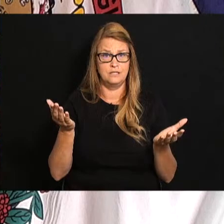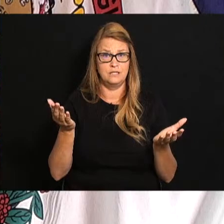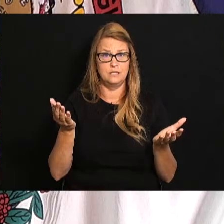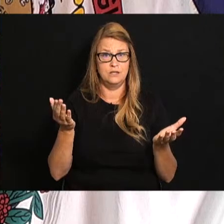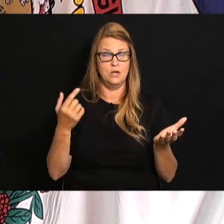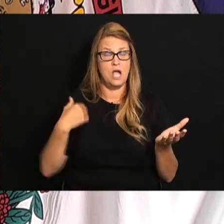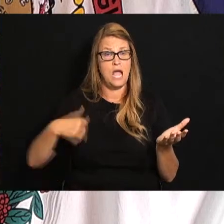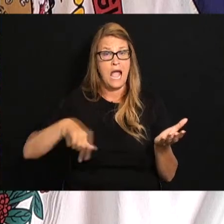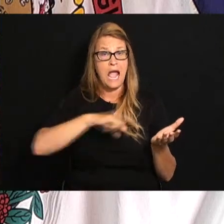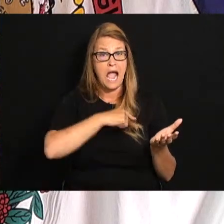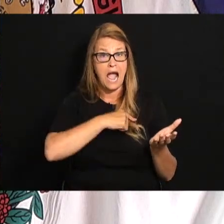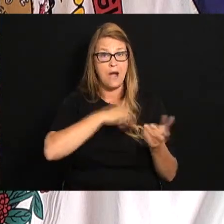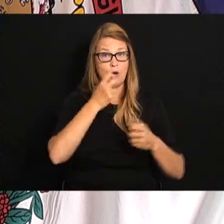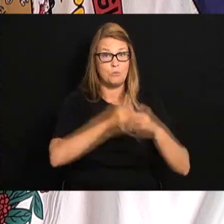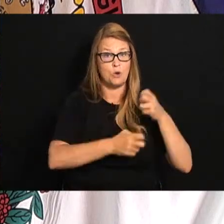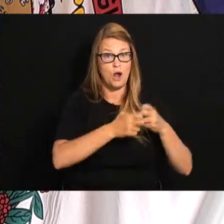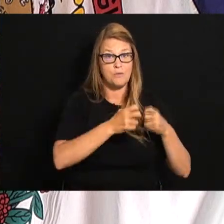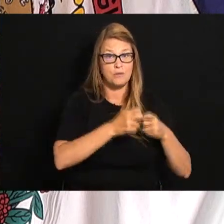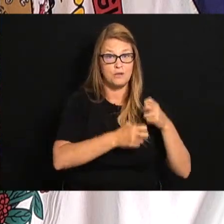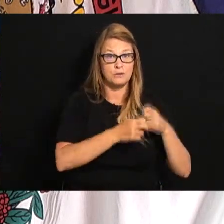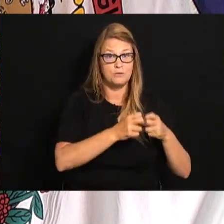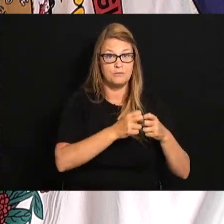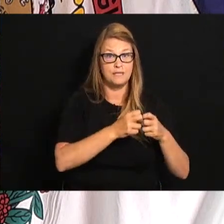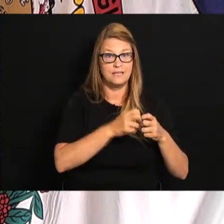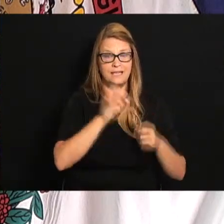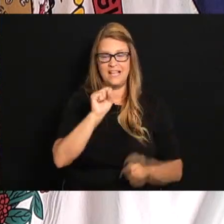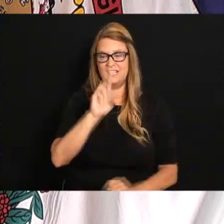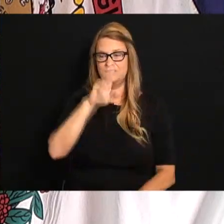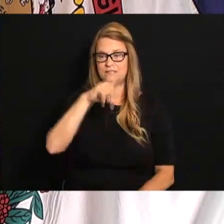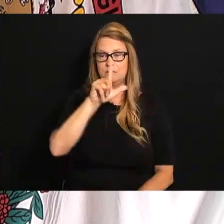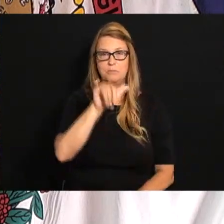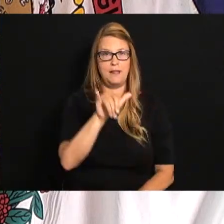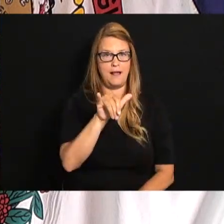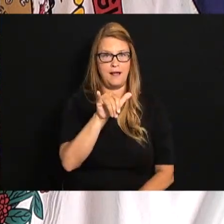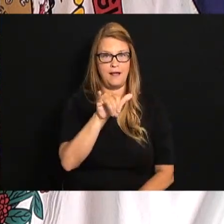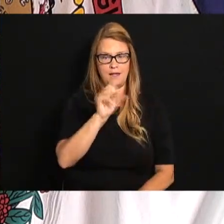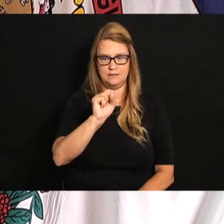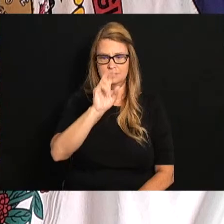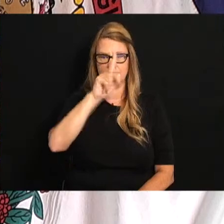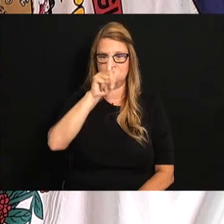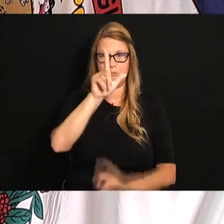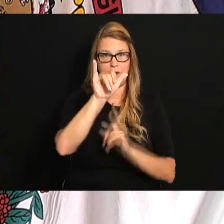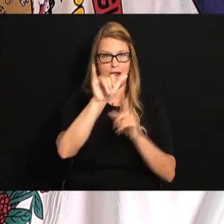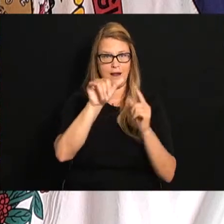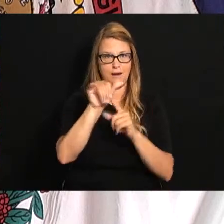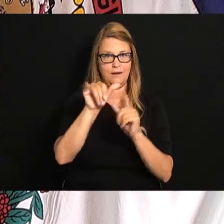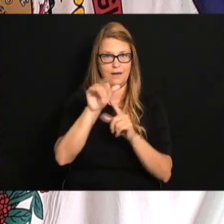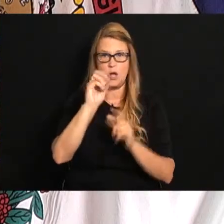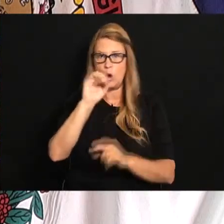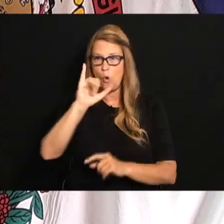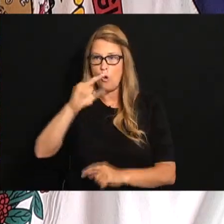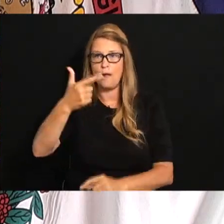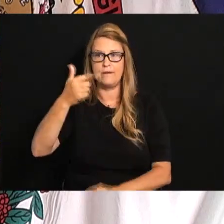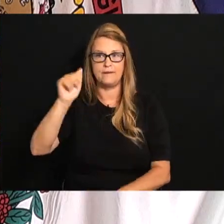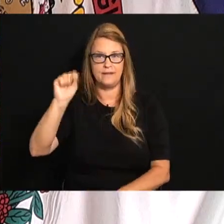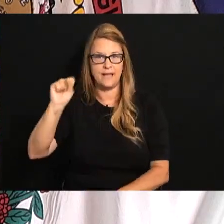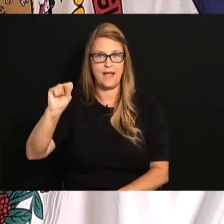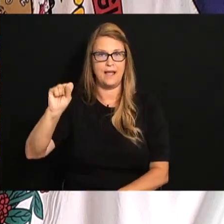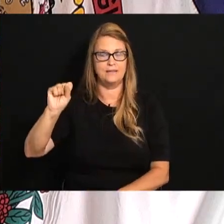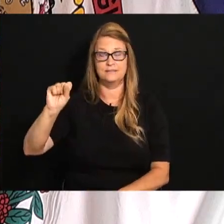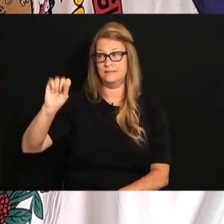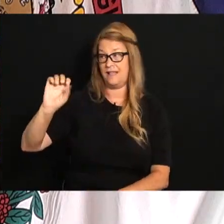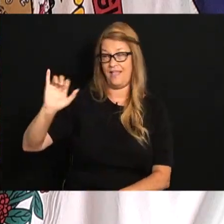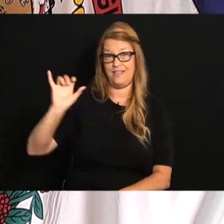Literally, our problem is the supply. The supply of oil and gas and energy is